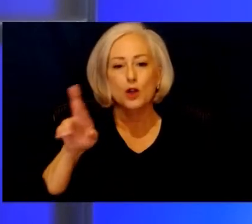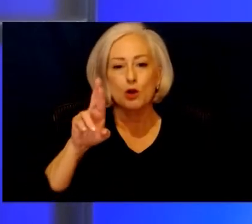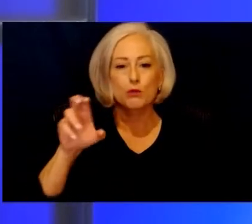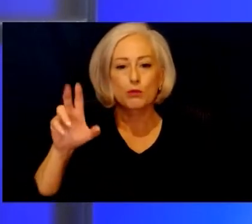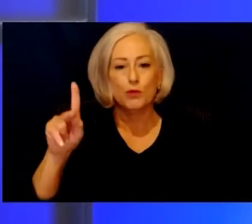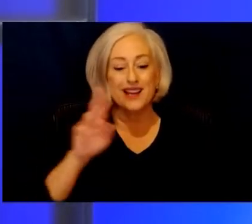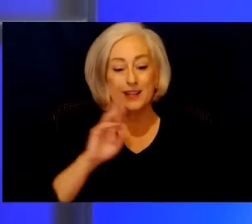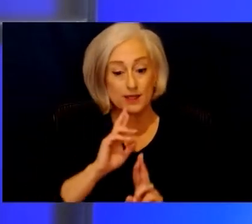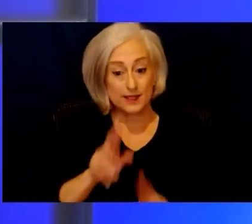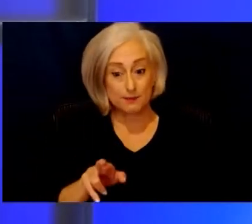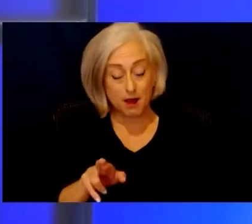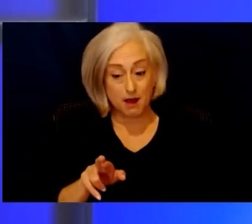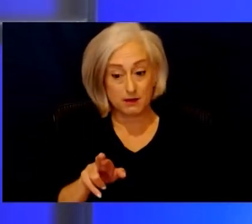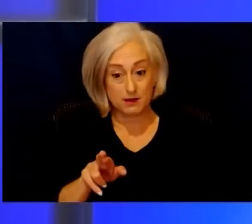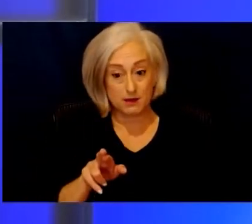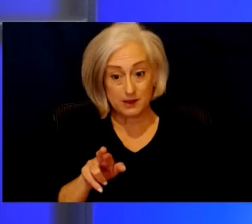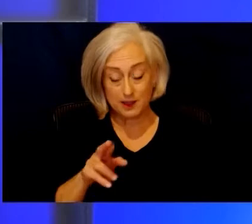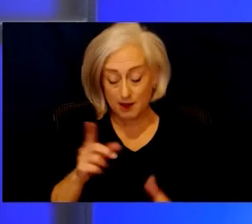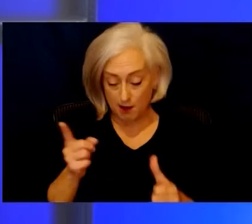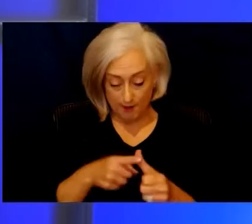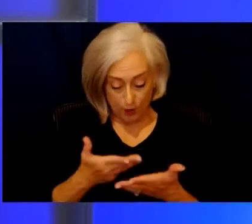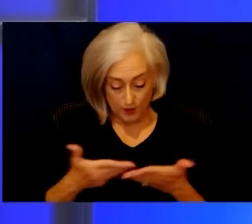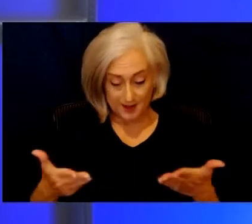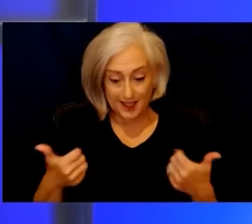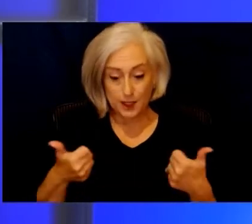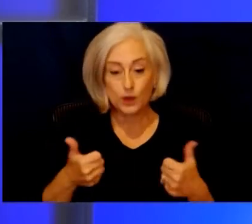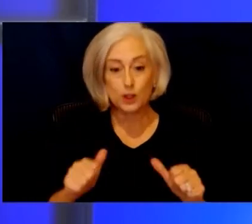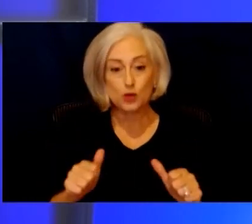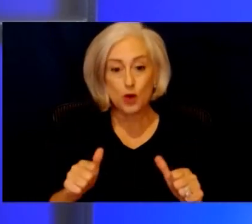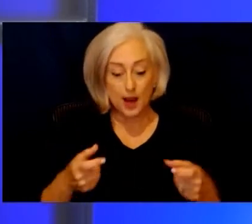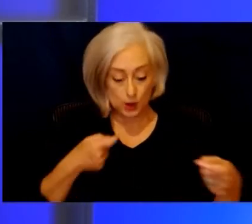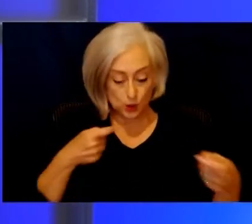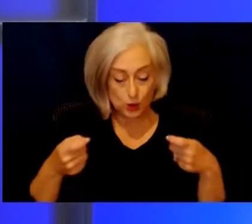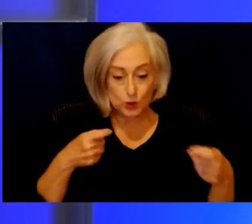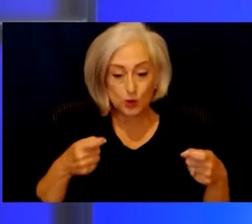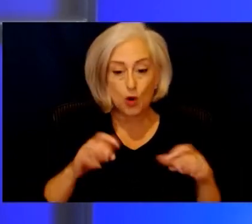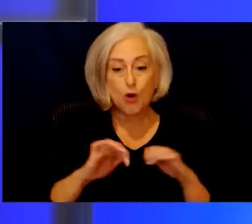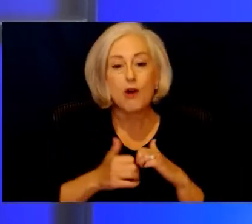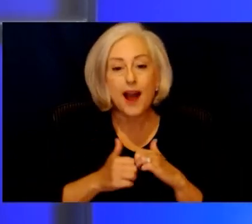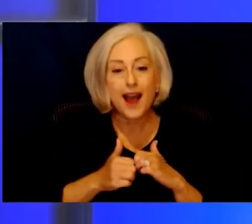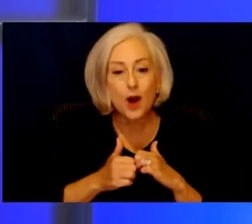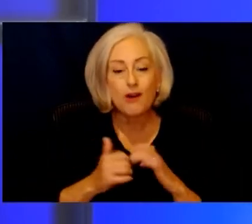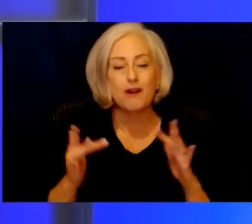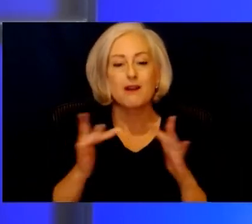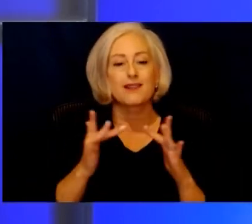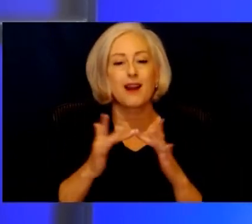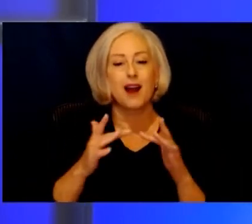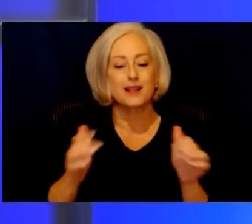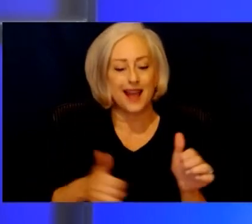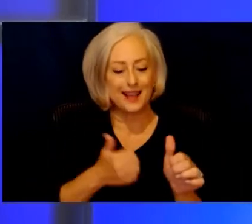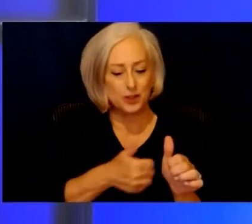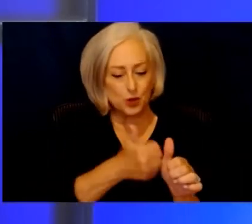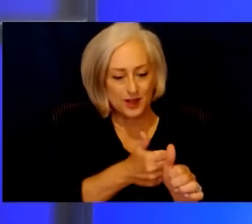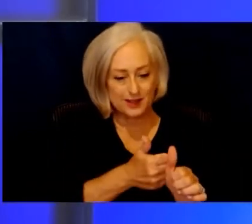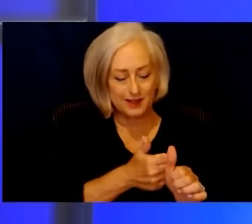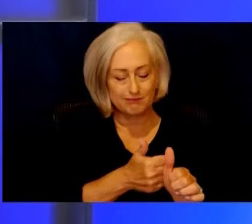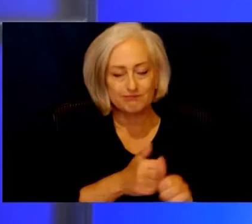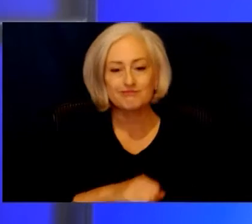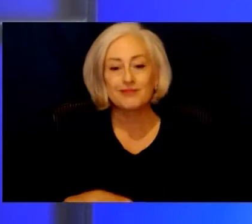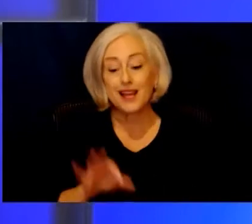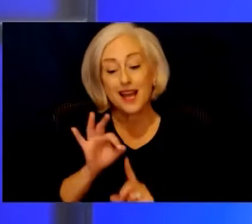tool in your toolbox to try and control the outbreak and prevent it from spreading further. So certainly when you get to COVID, where there's so many